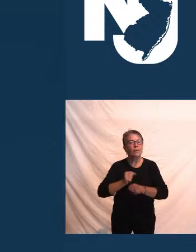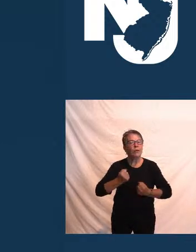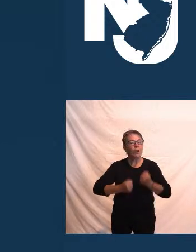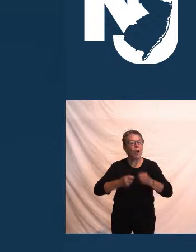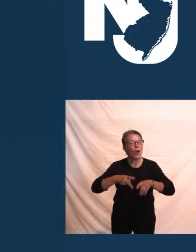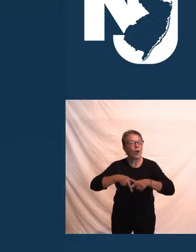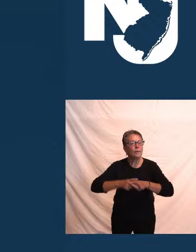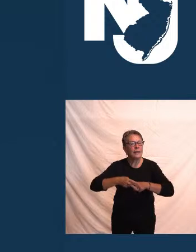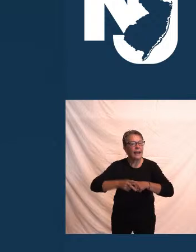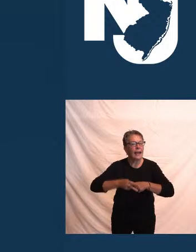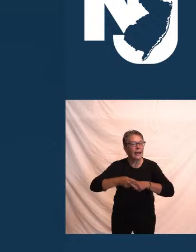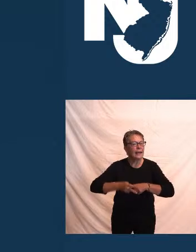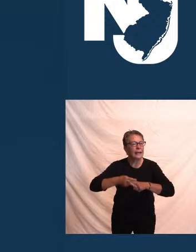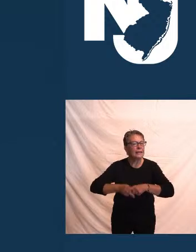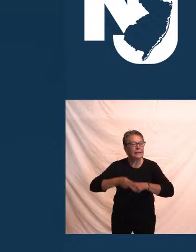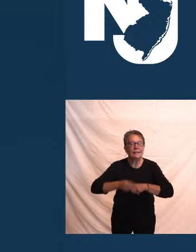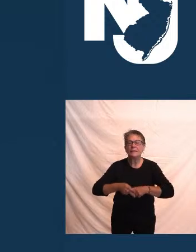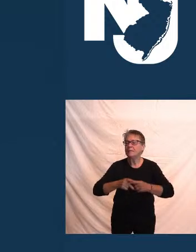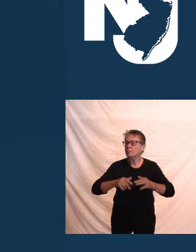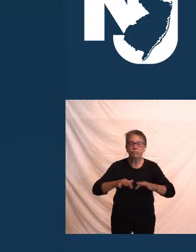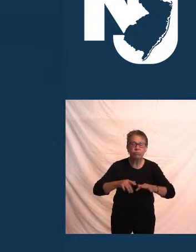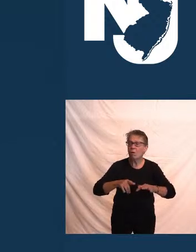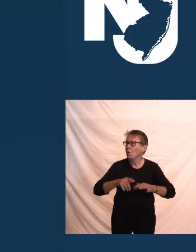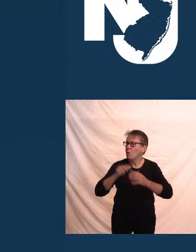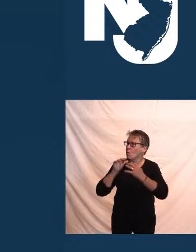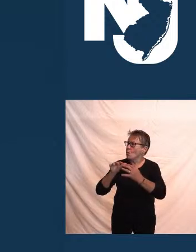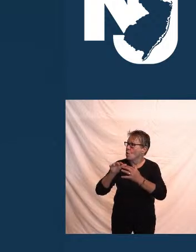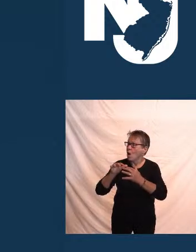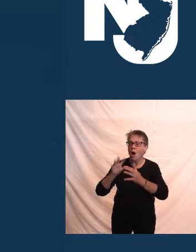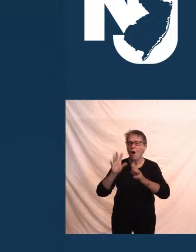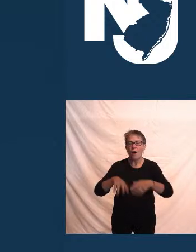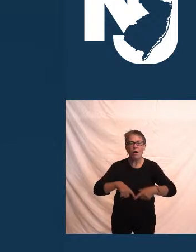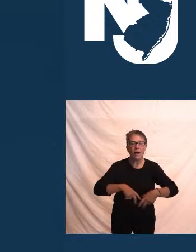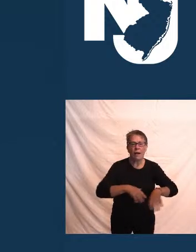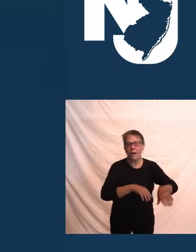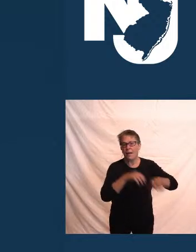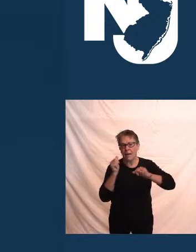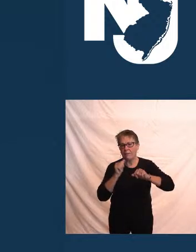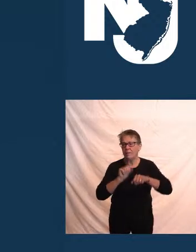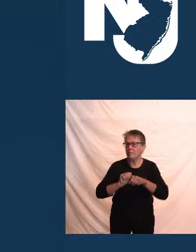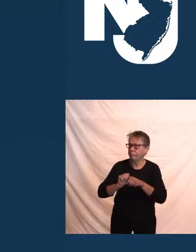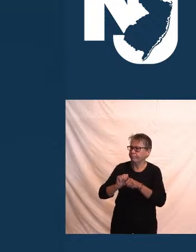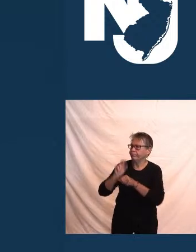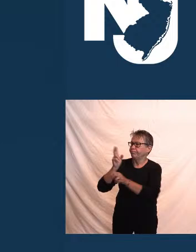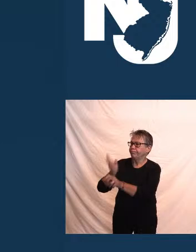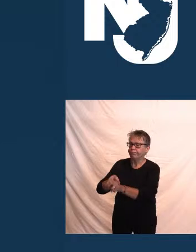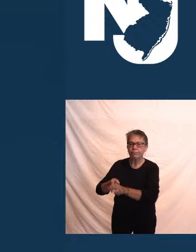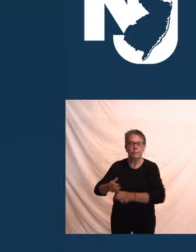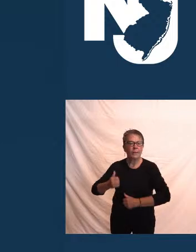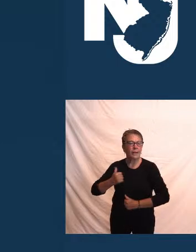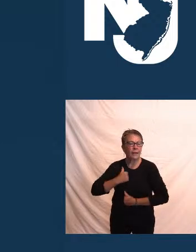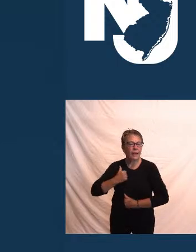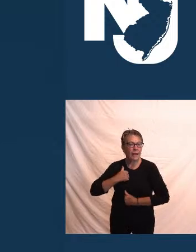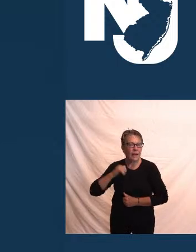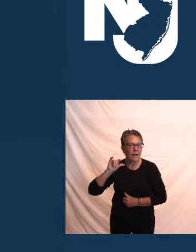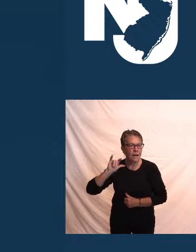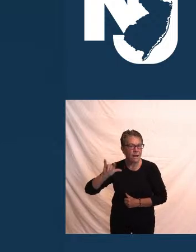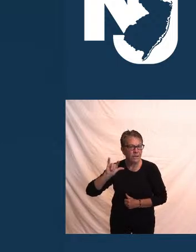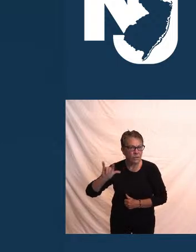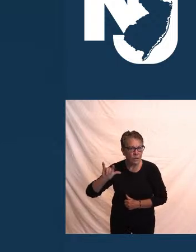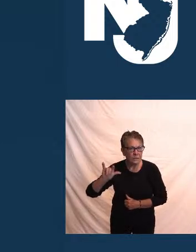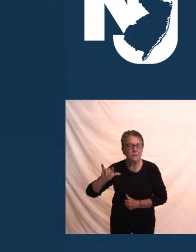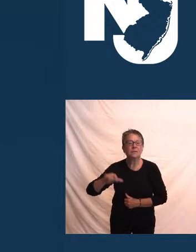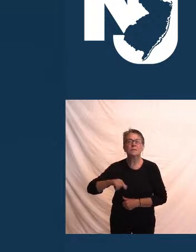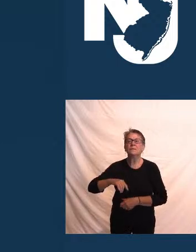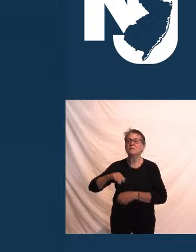in the United States Air Force during the Korean conflict, stationed in Anchorage, Alaska. When his service ended, he came back